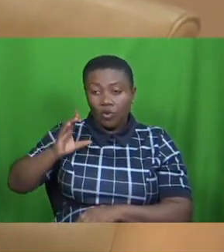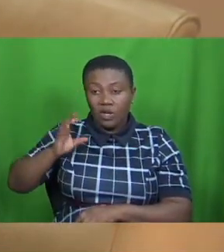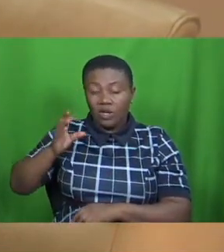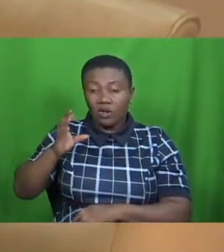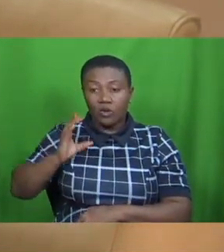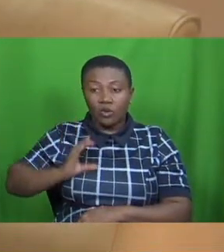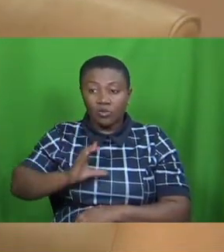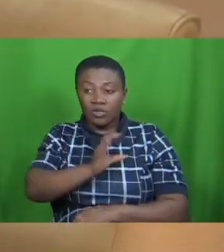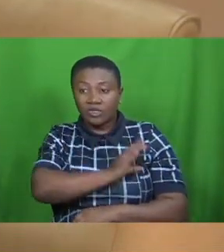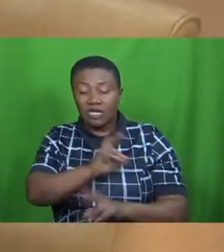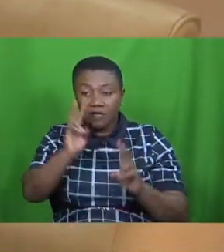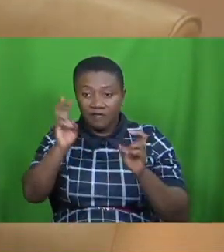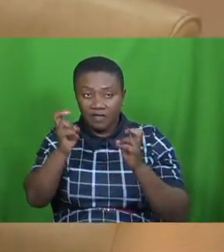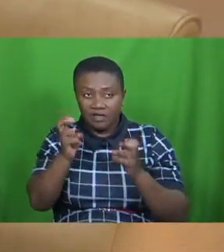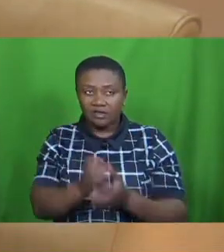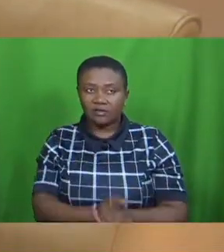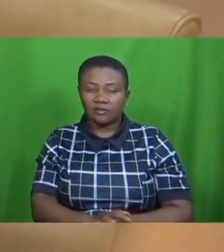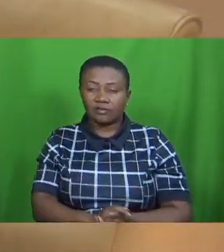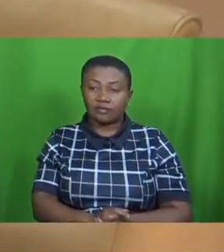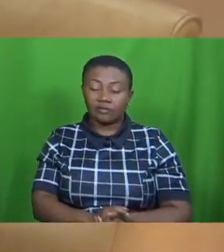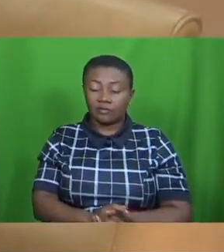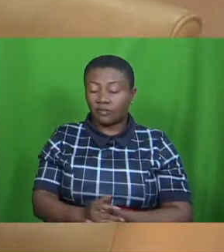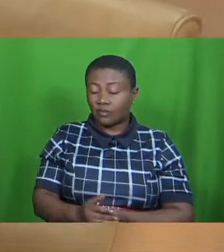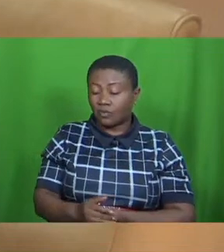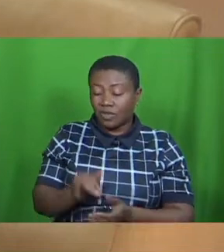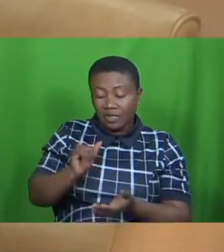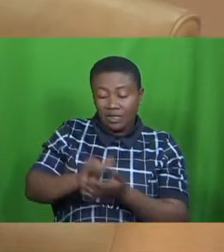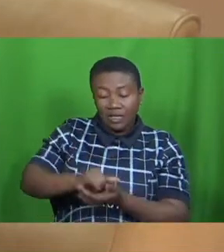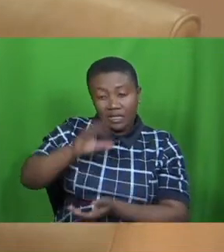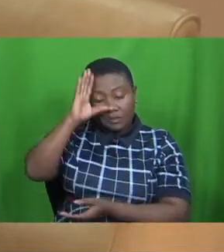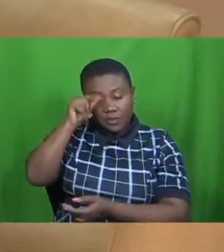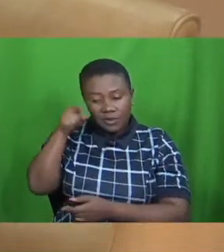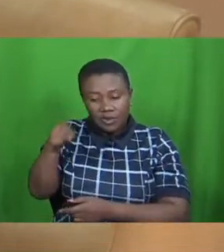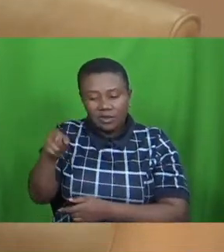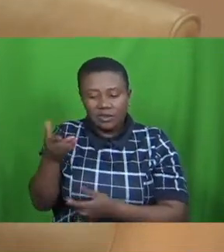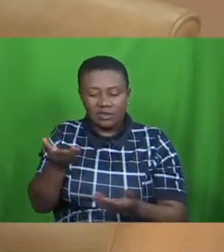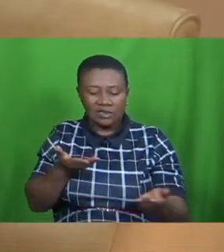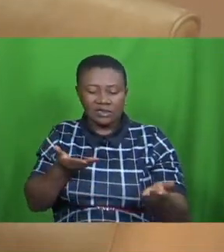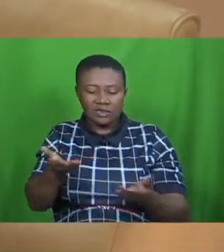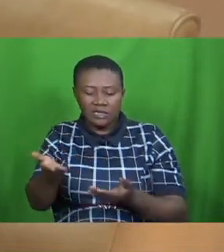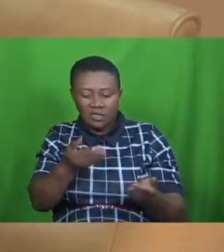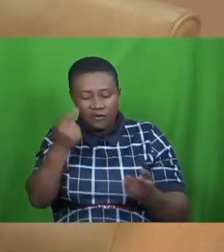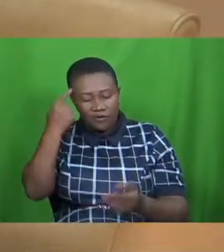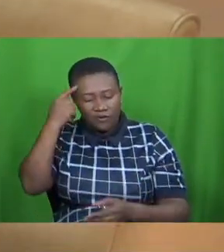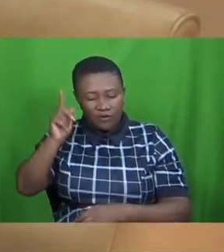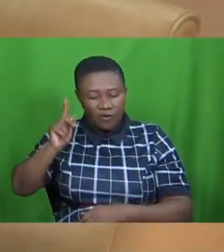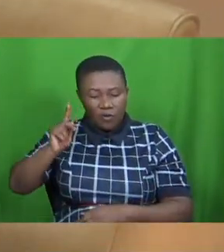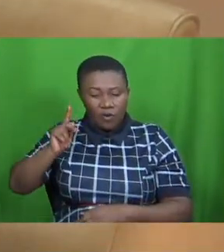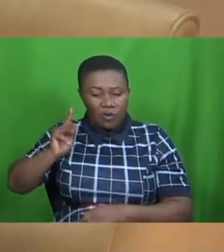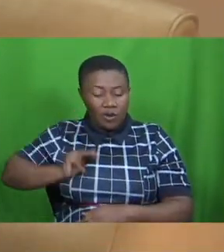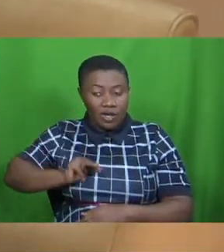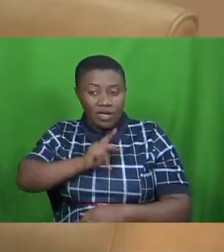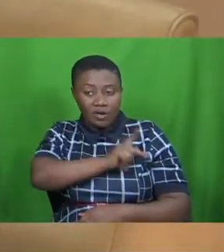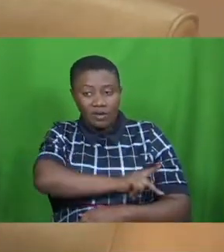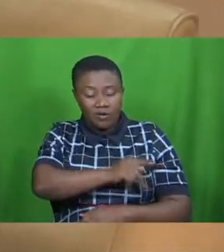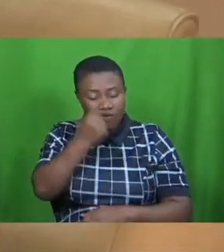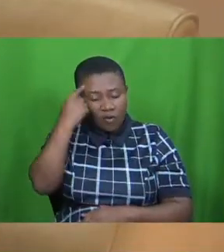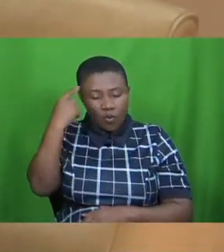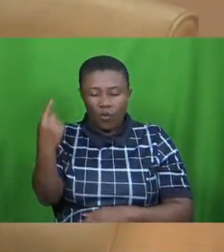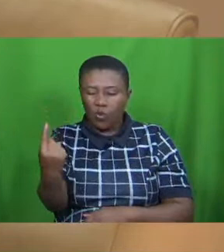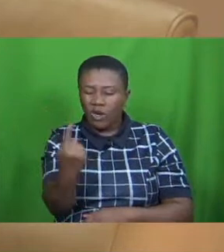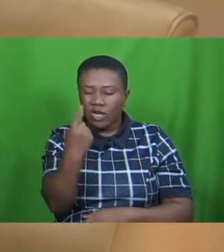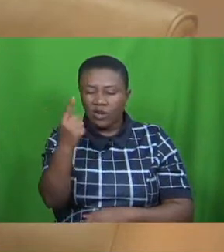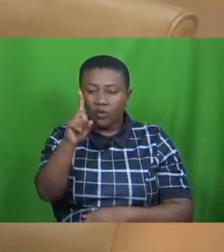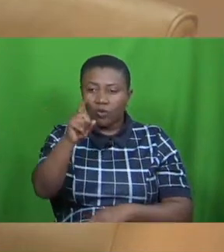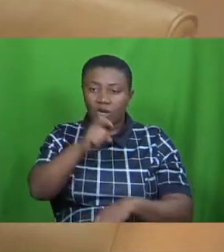Speaker, the late Emmanuel served as a parliamentarian for only a term, 1993